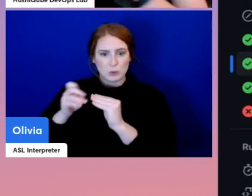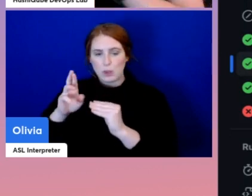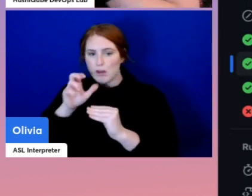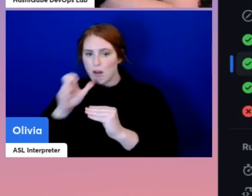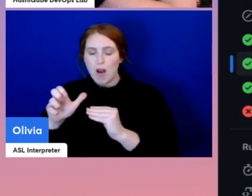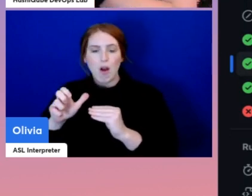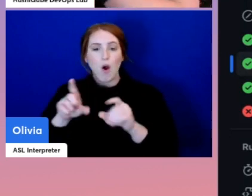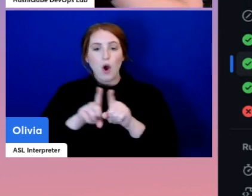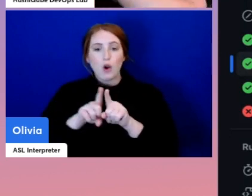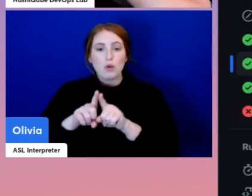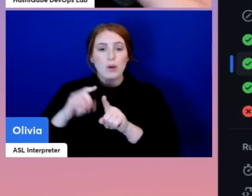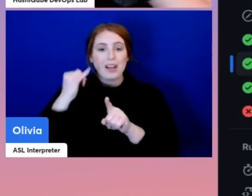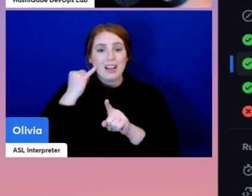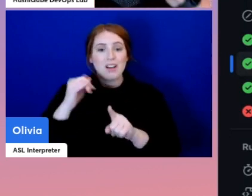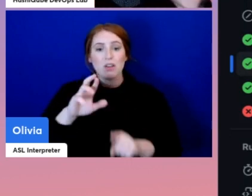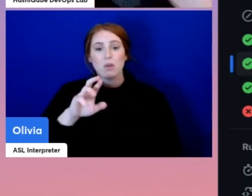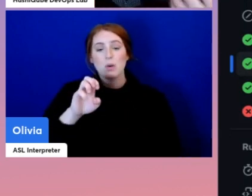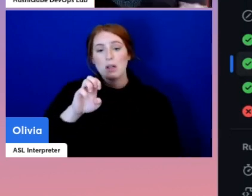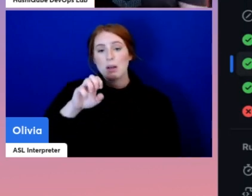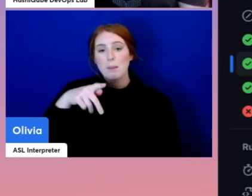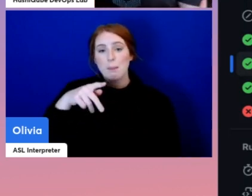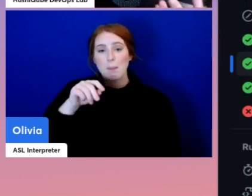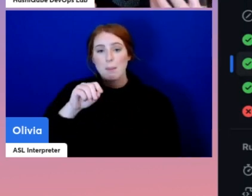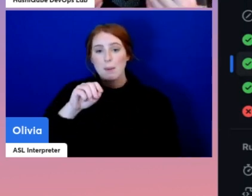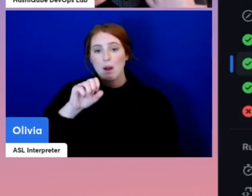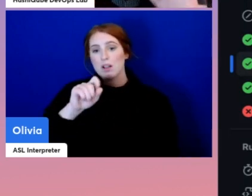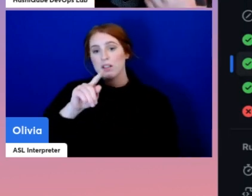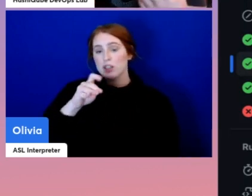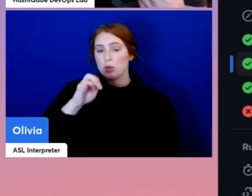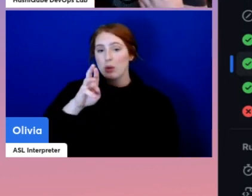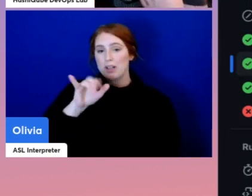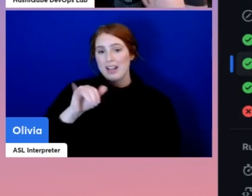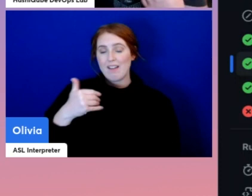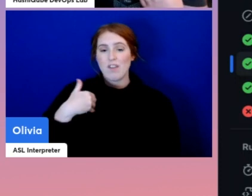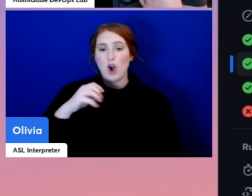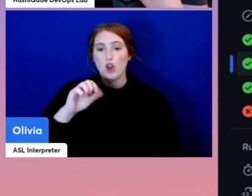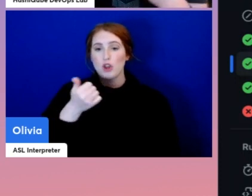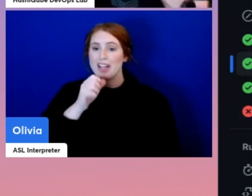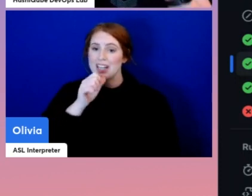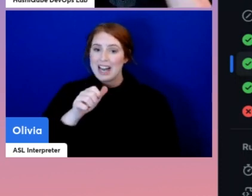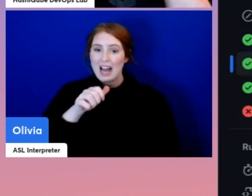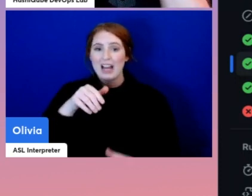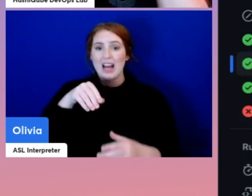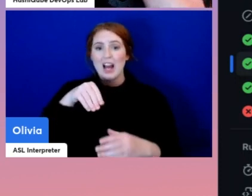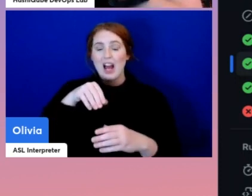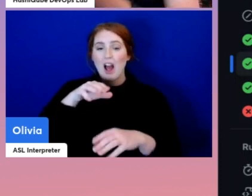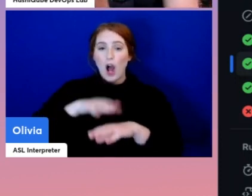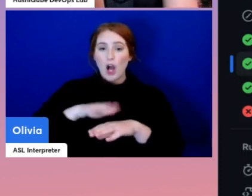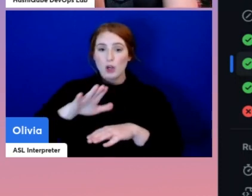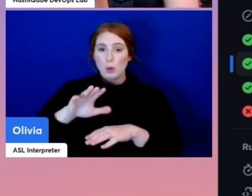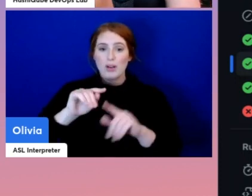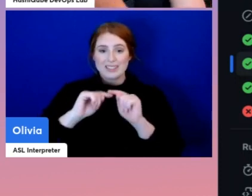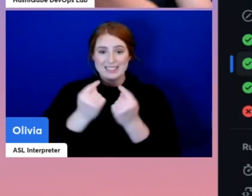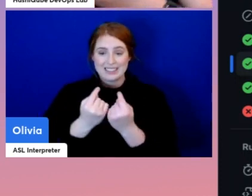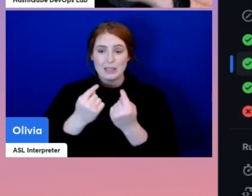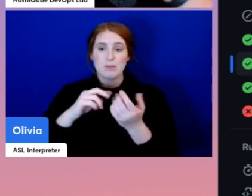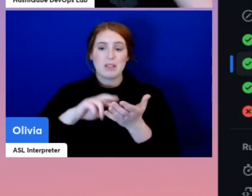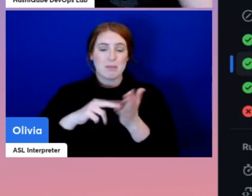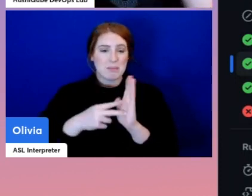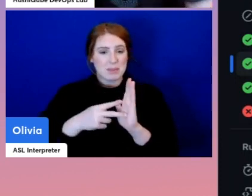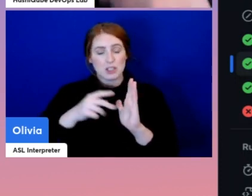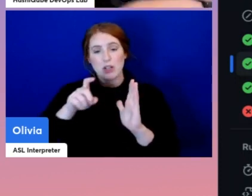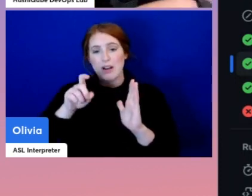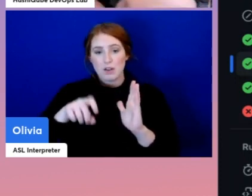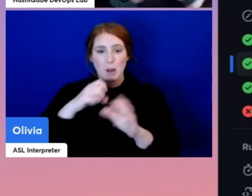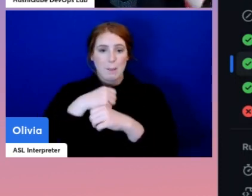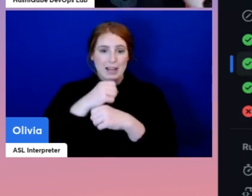have owners that does not belong in your team, meaning that you need to make a pull request, you need to wait for it to get merged, go